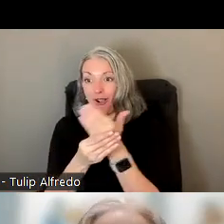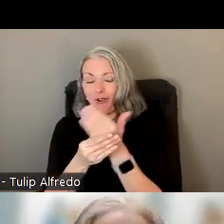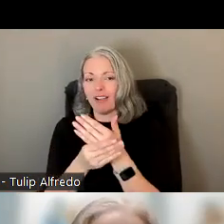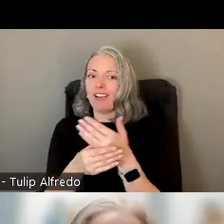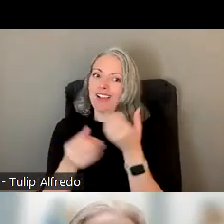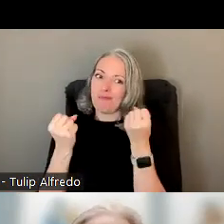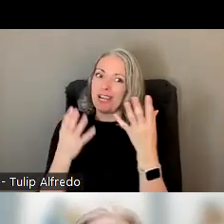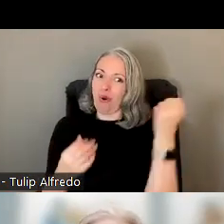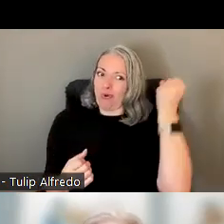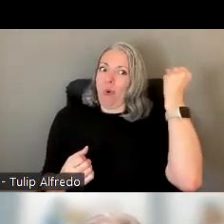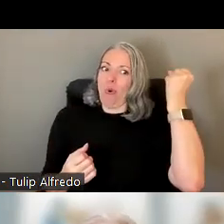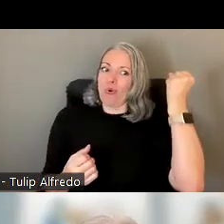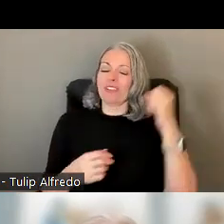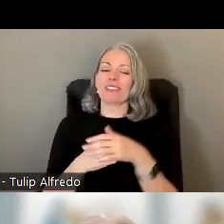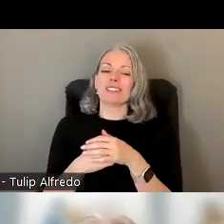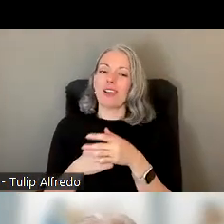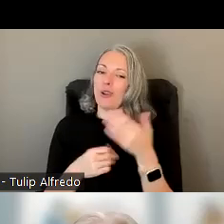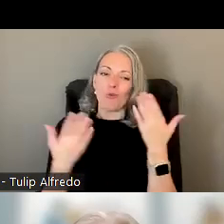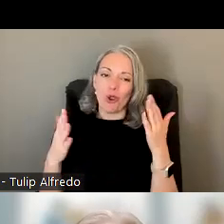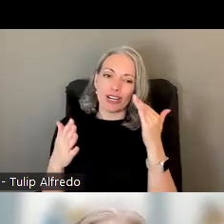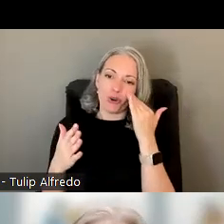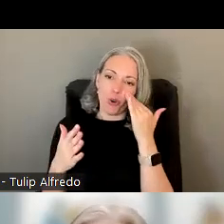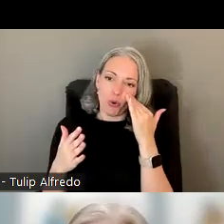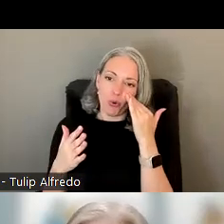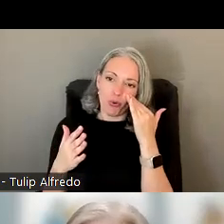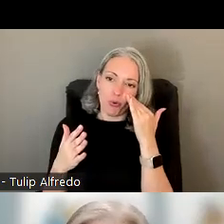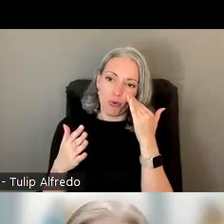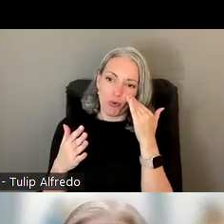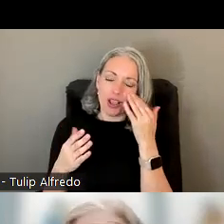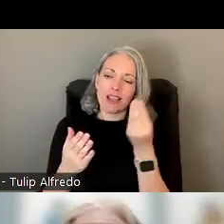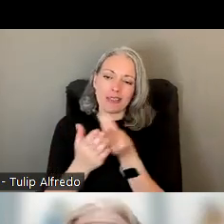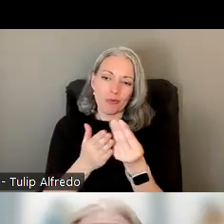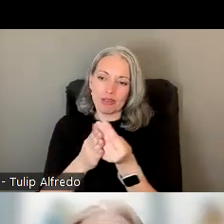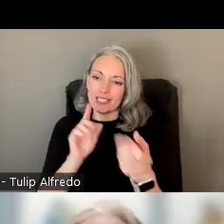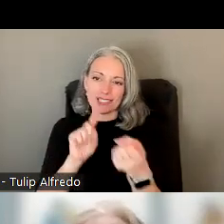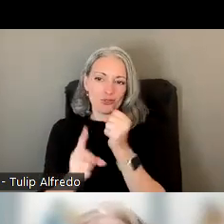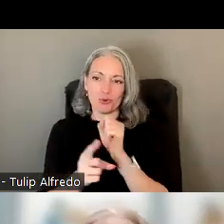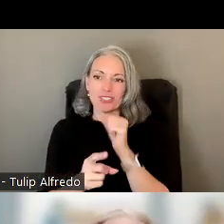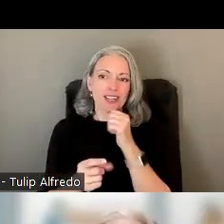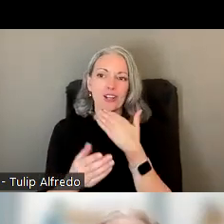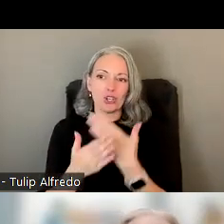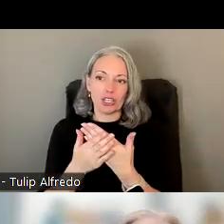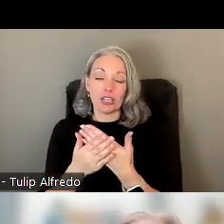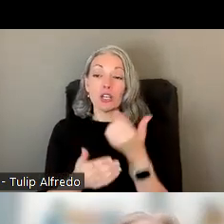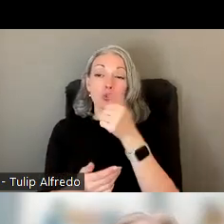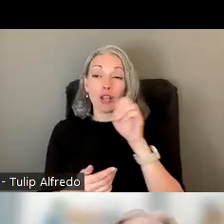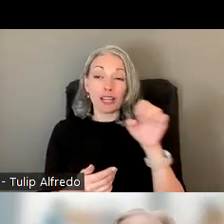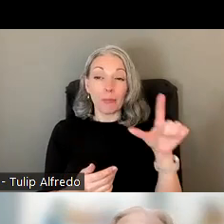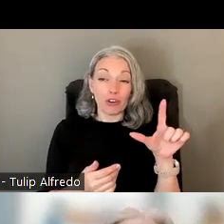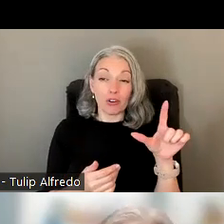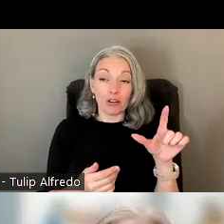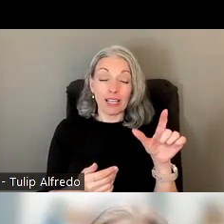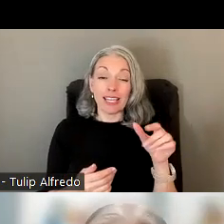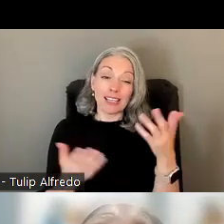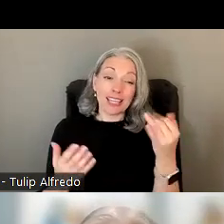bills because, as we all know, the budget situation is not great. So any bill that comes with any cost at all, not